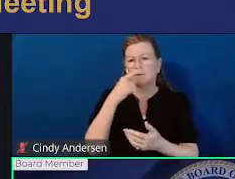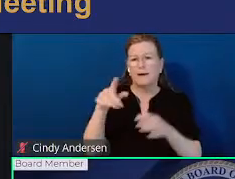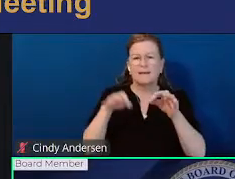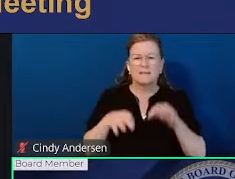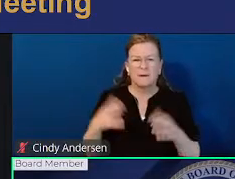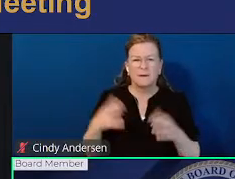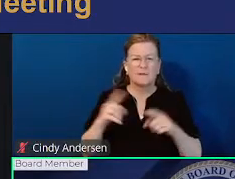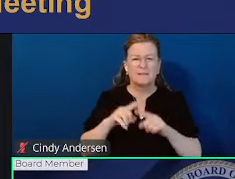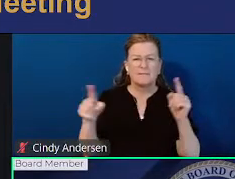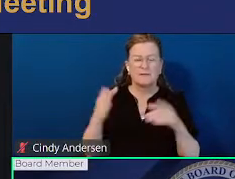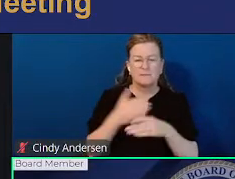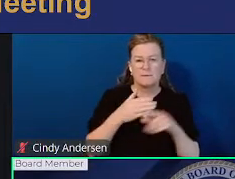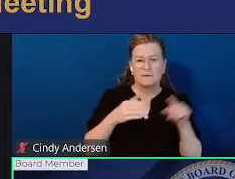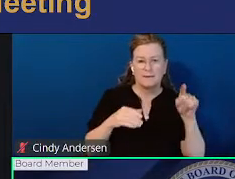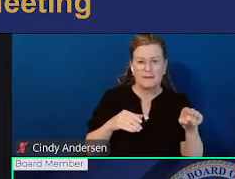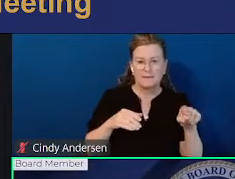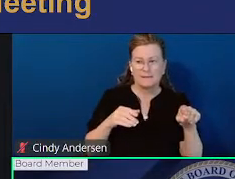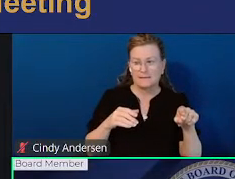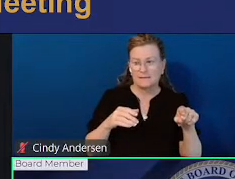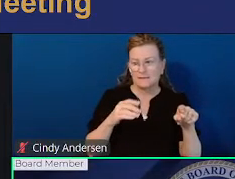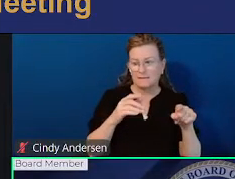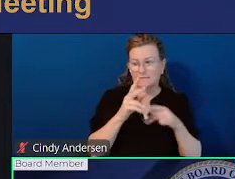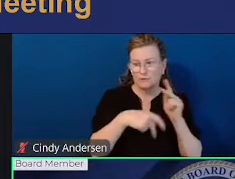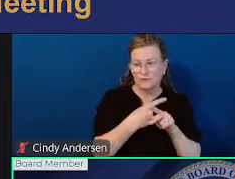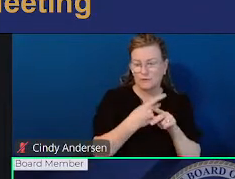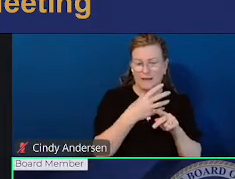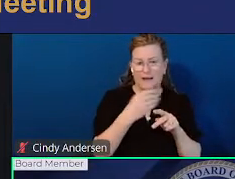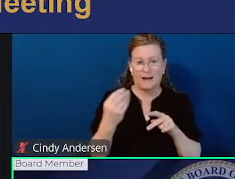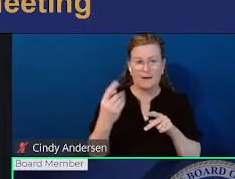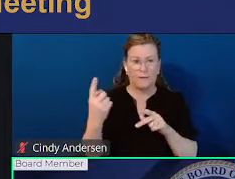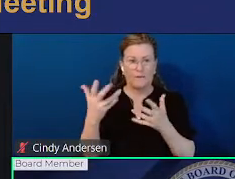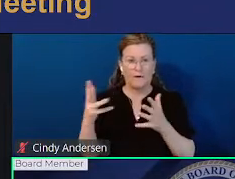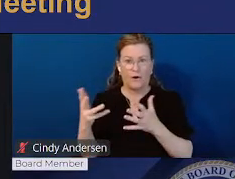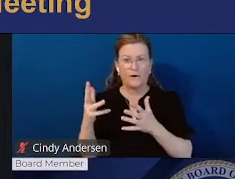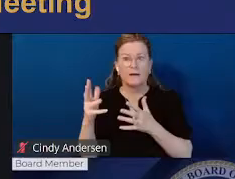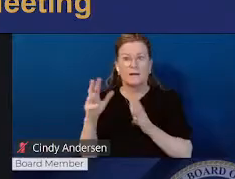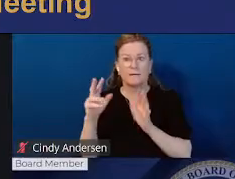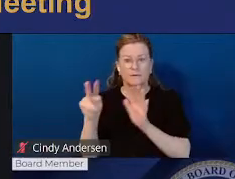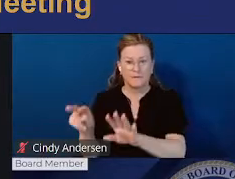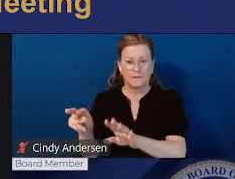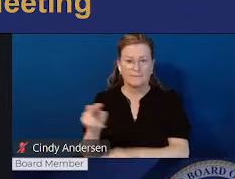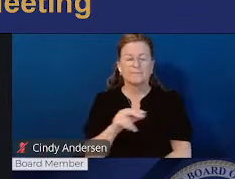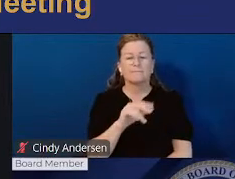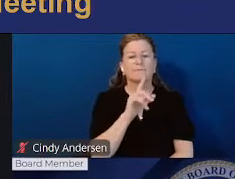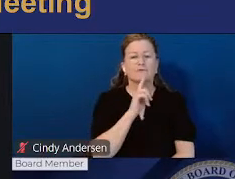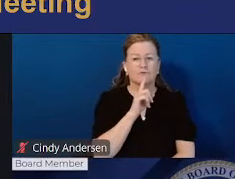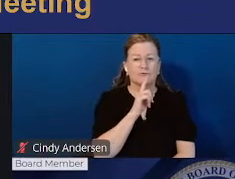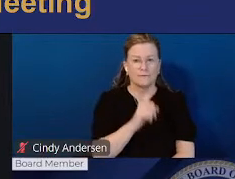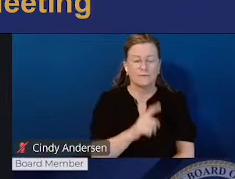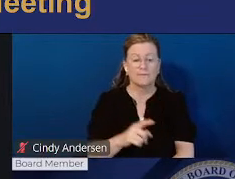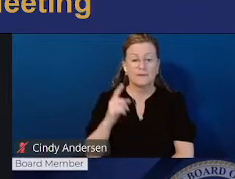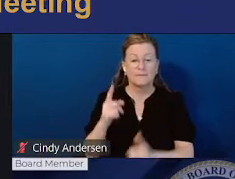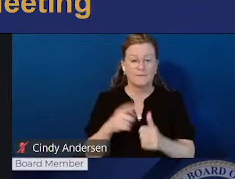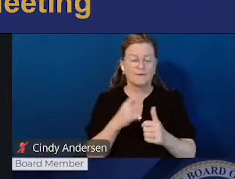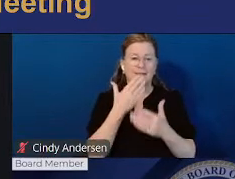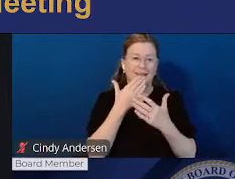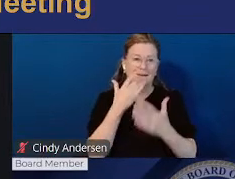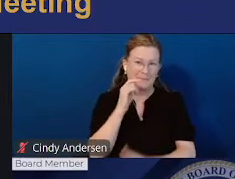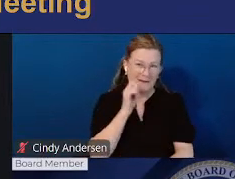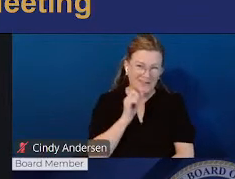different between this and the one that we've been looking at? Yes, no problem. So first of all, thank you for your